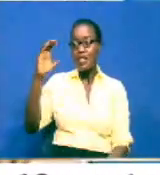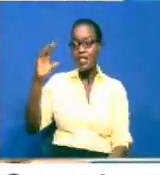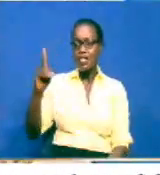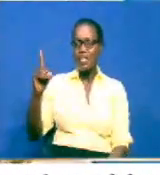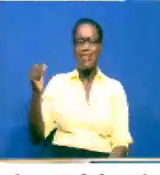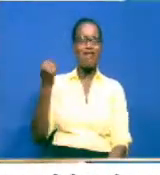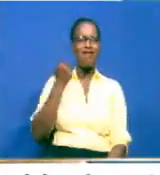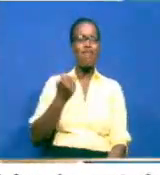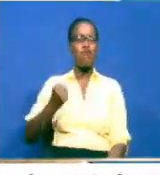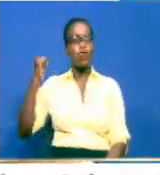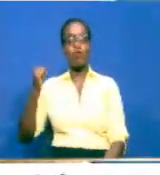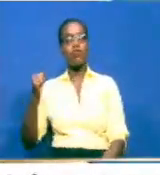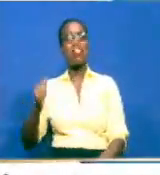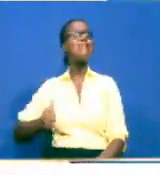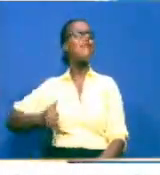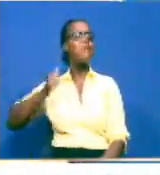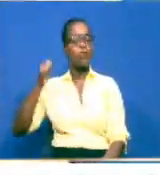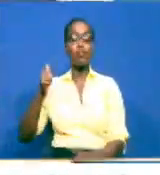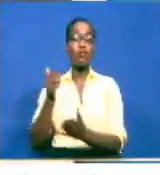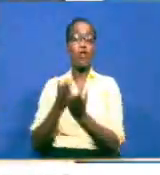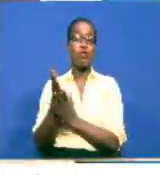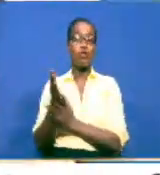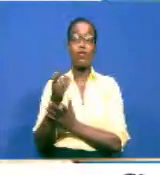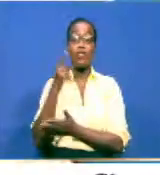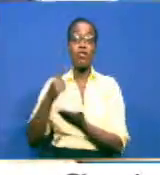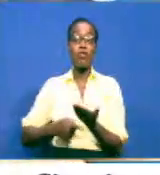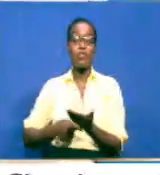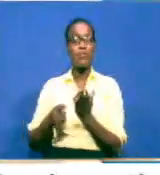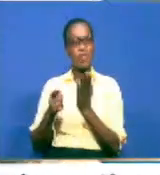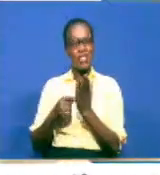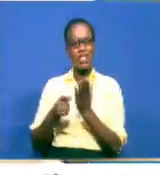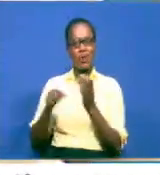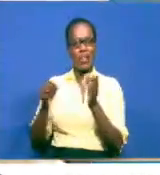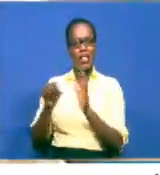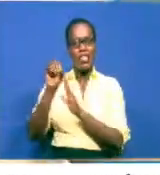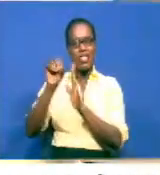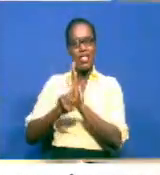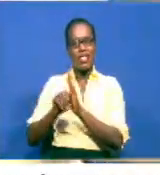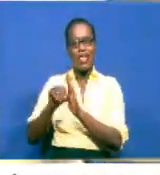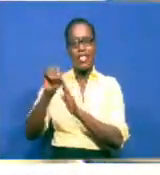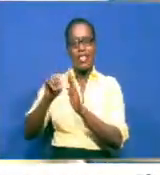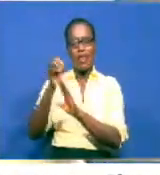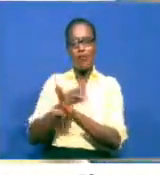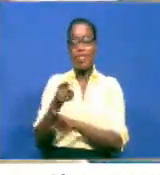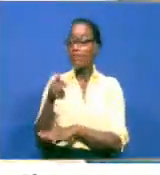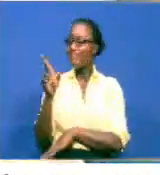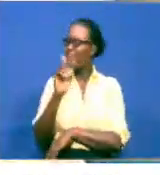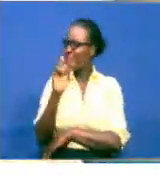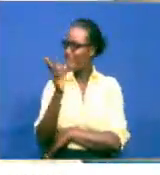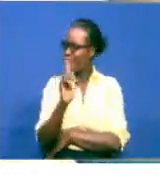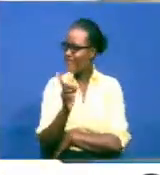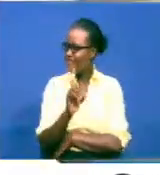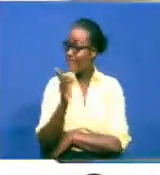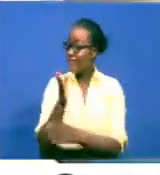refused to approve. And okay. they said that Kiswahili is not in the syllabus. So they actually did not approve. And so as a